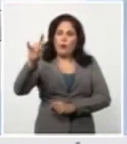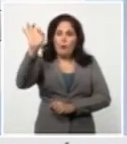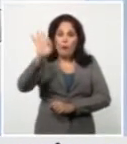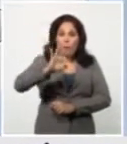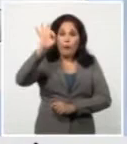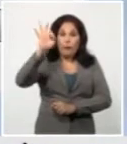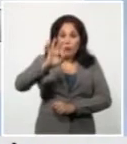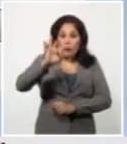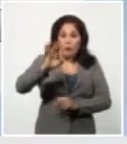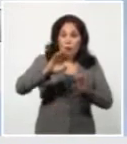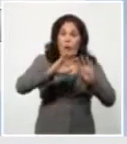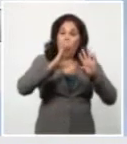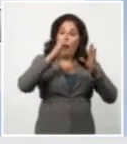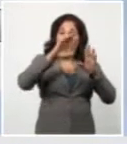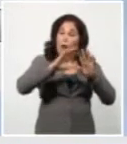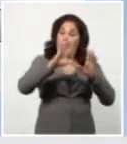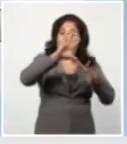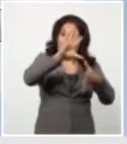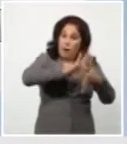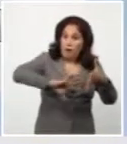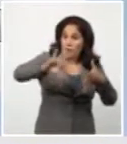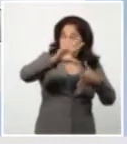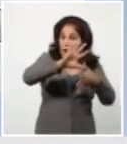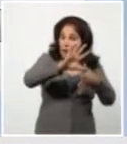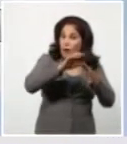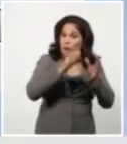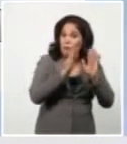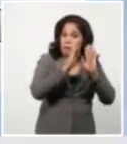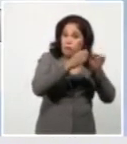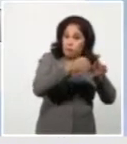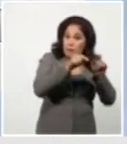The region cases accounts for